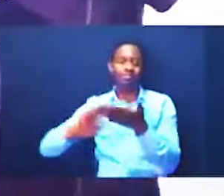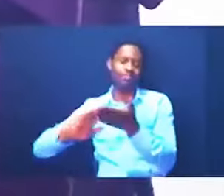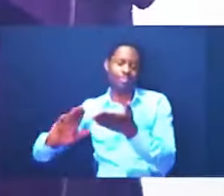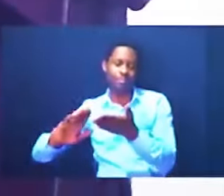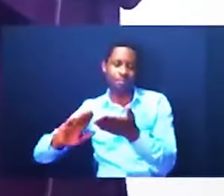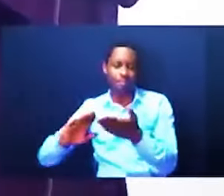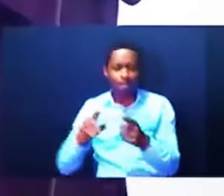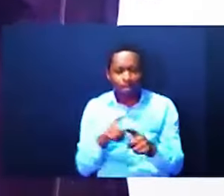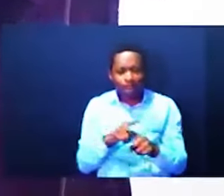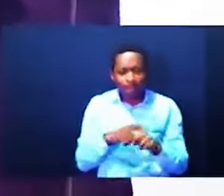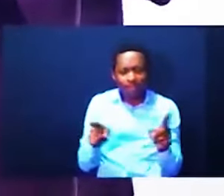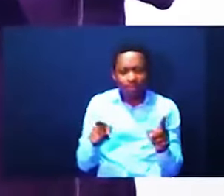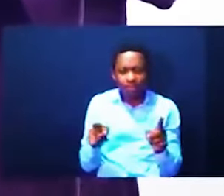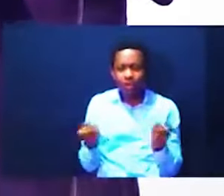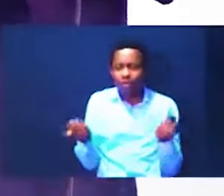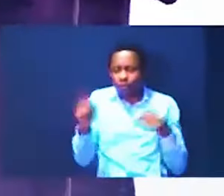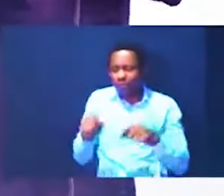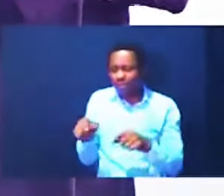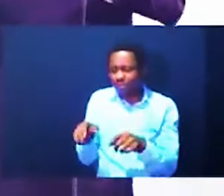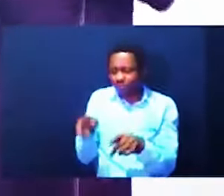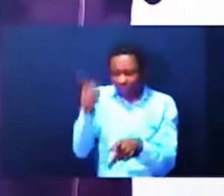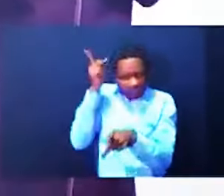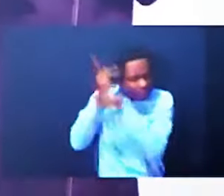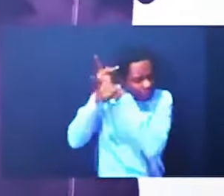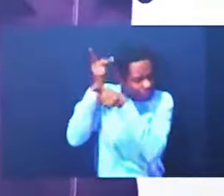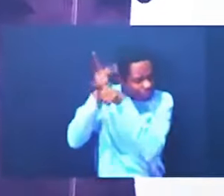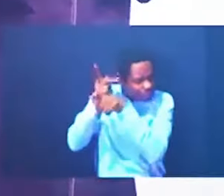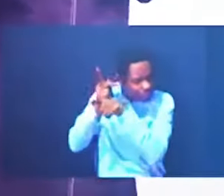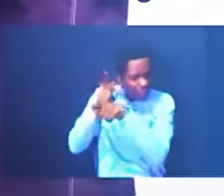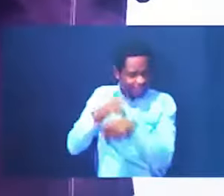you let it go, you are forgiven.